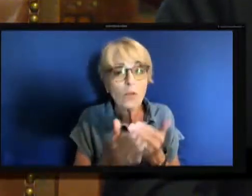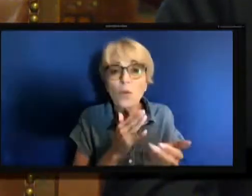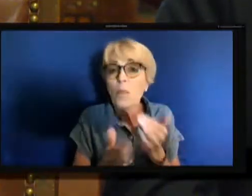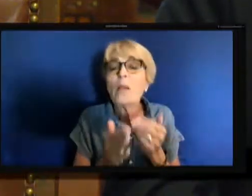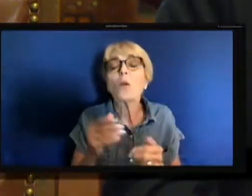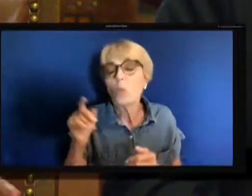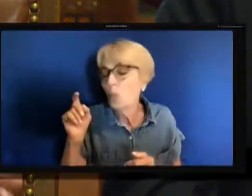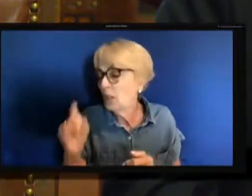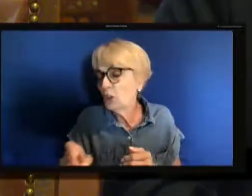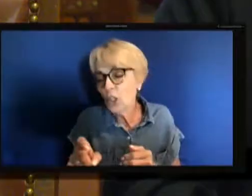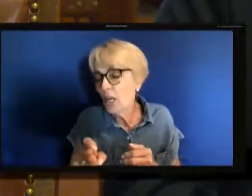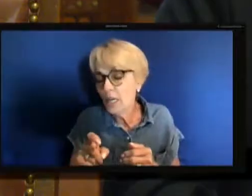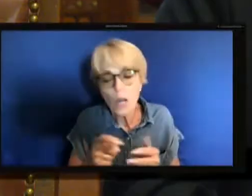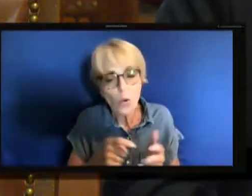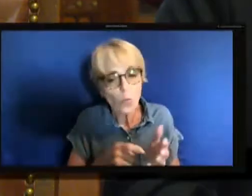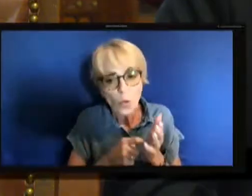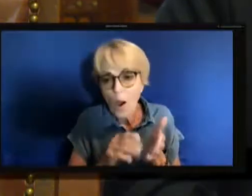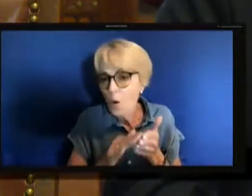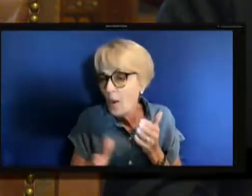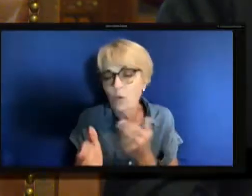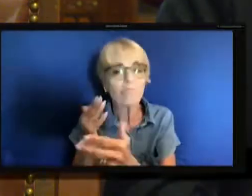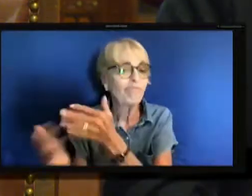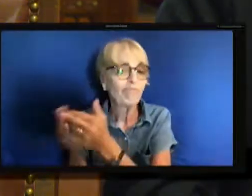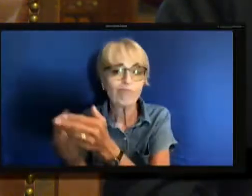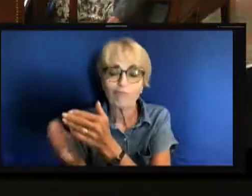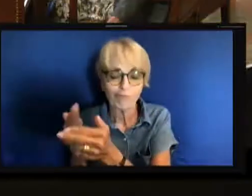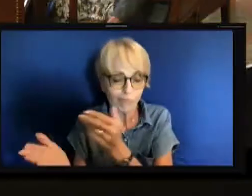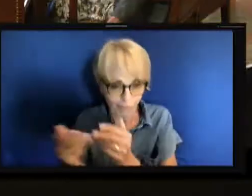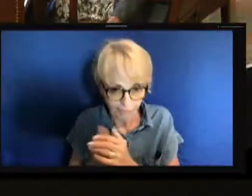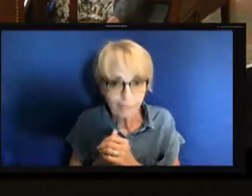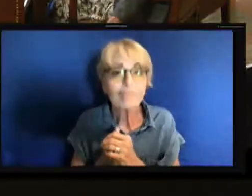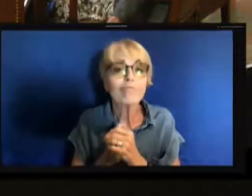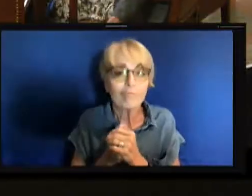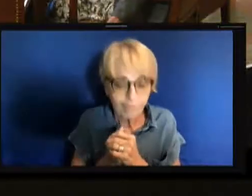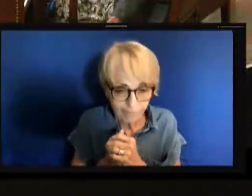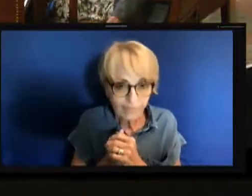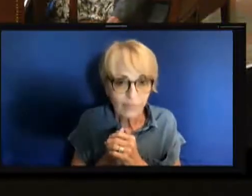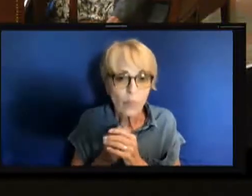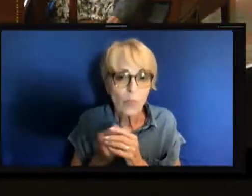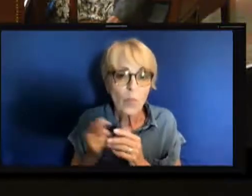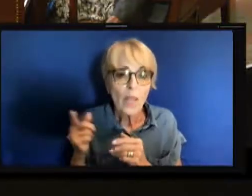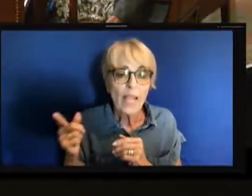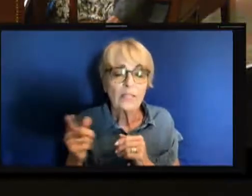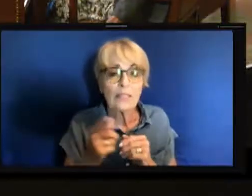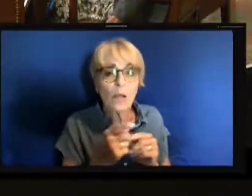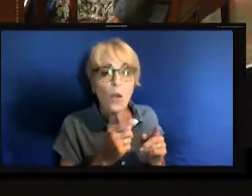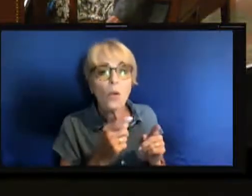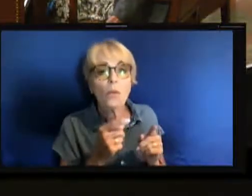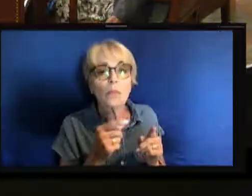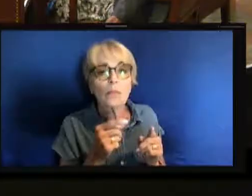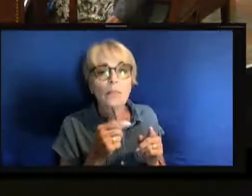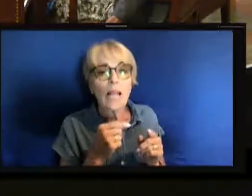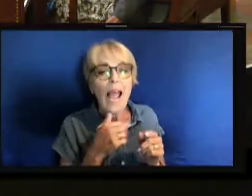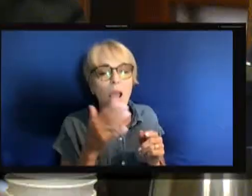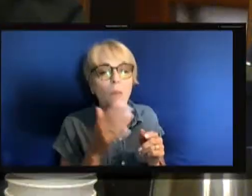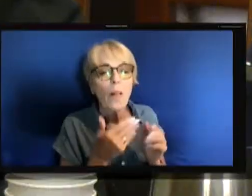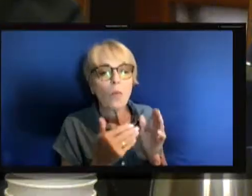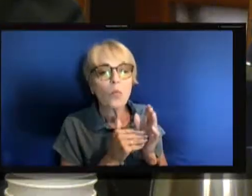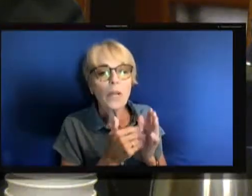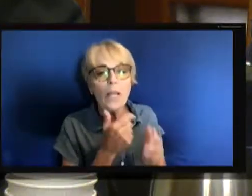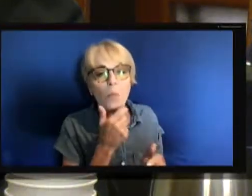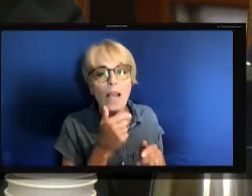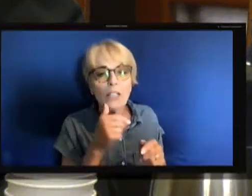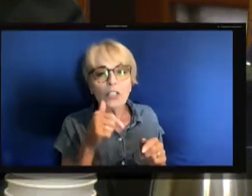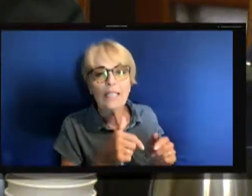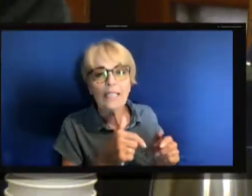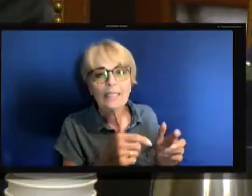waiver no matter what. Got it. And, Would be my and again, position I'm in the sorry, sake I of public missed most disclosure. of the conversation. I'll rewatch it because I know I'm interested in the